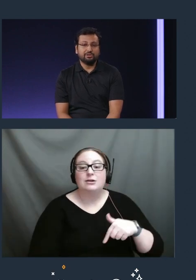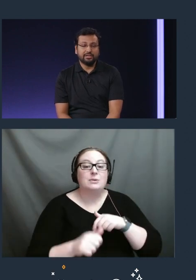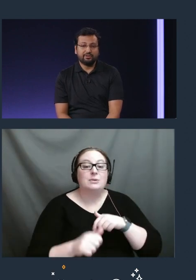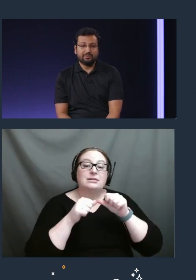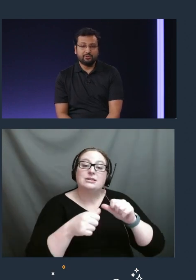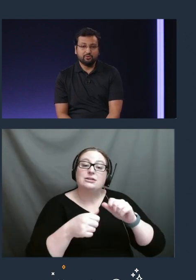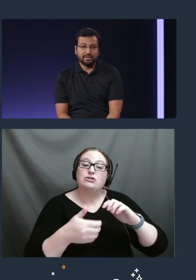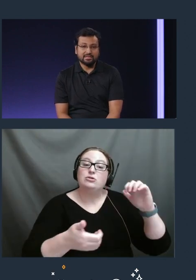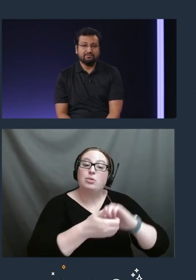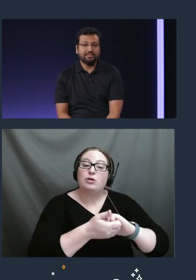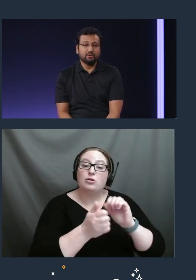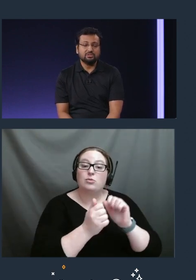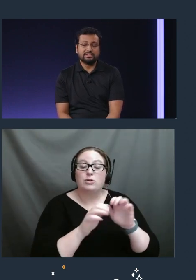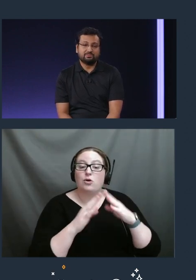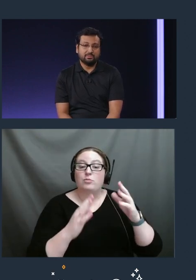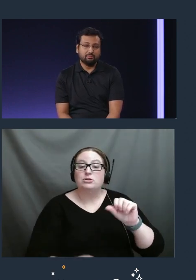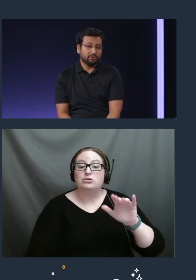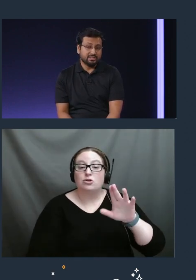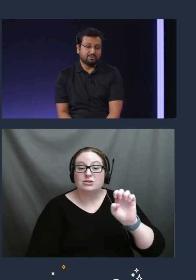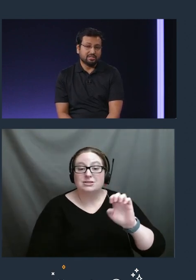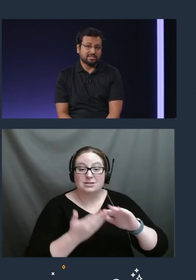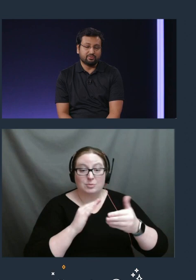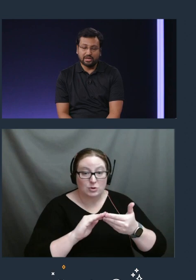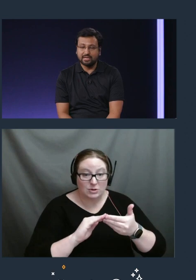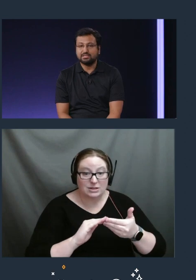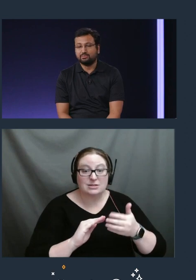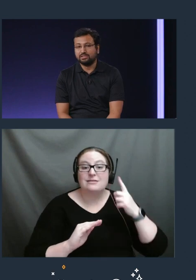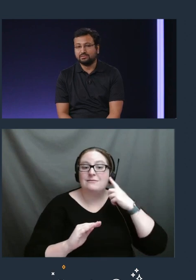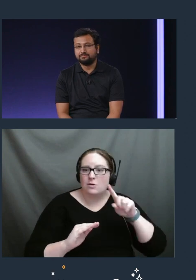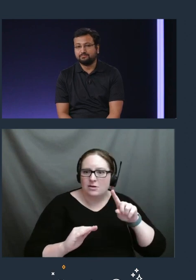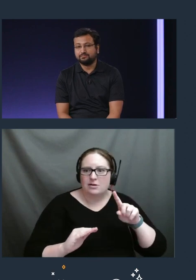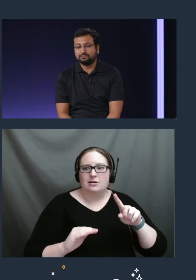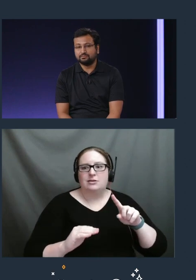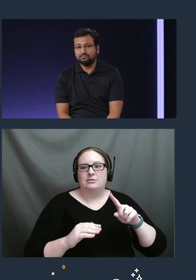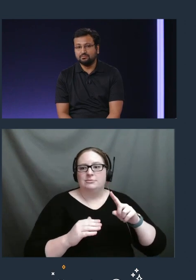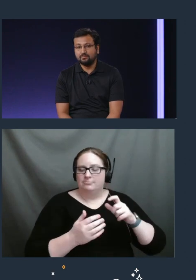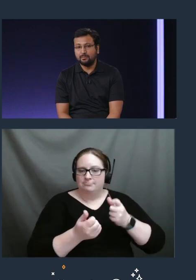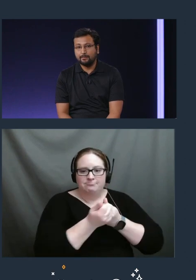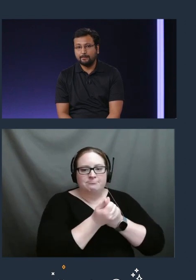community to deliver improvements with both these projects for our customers.